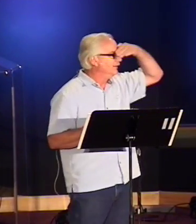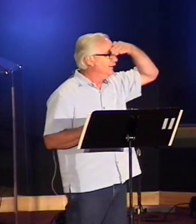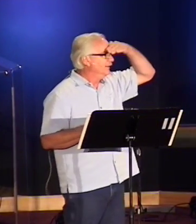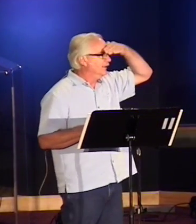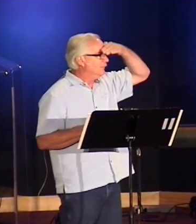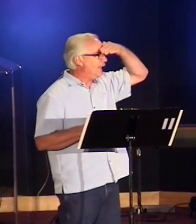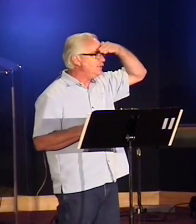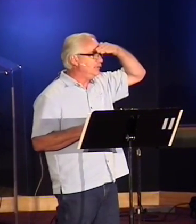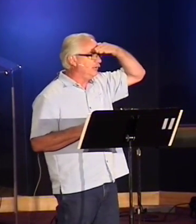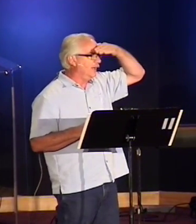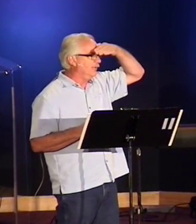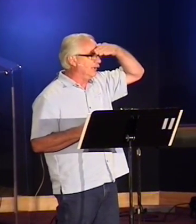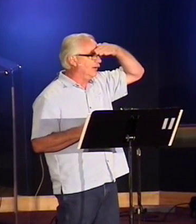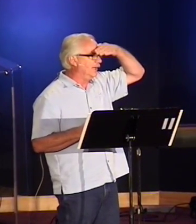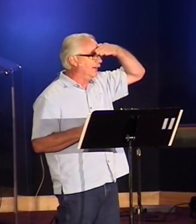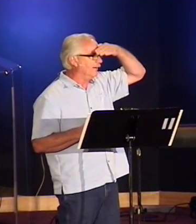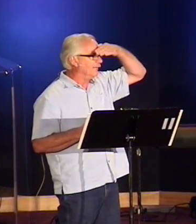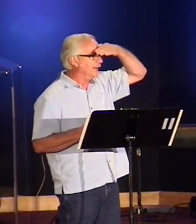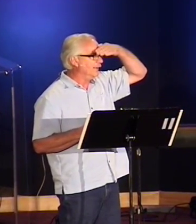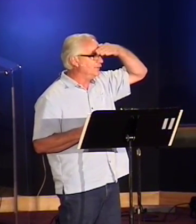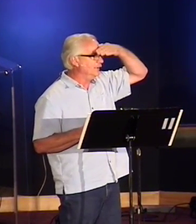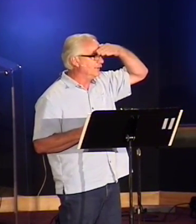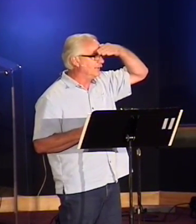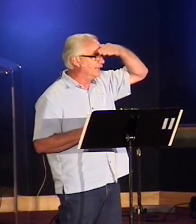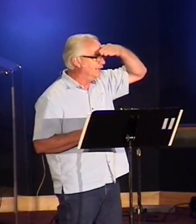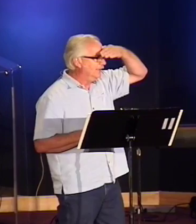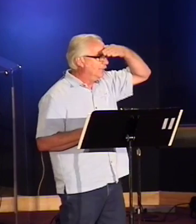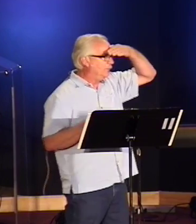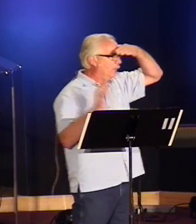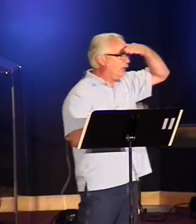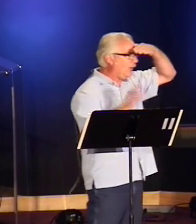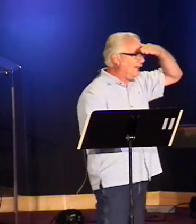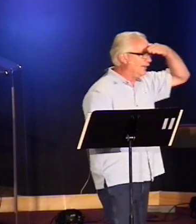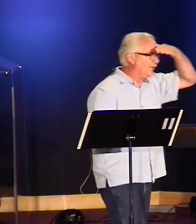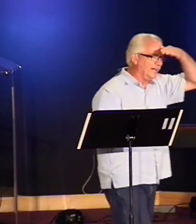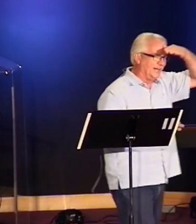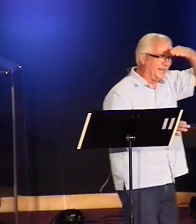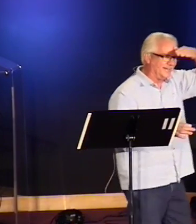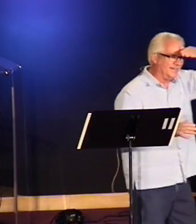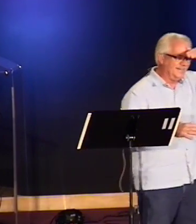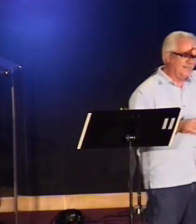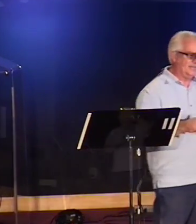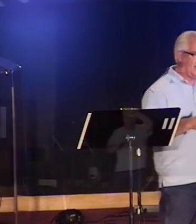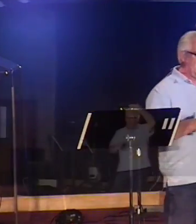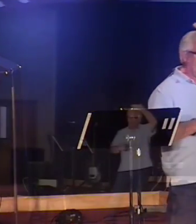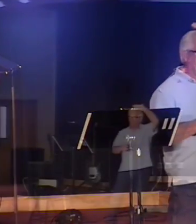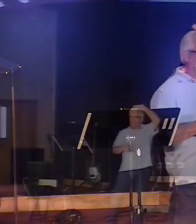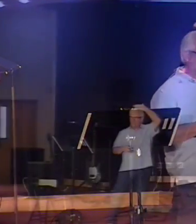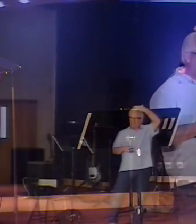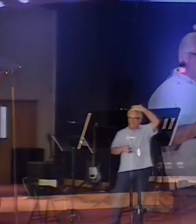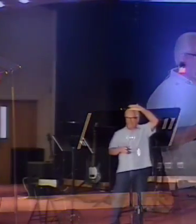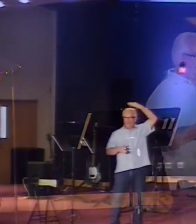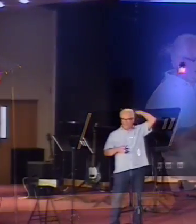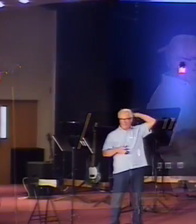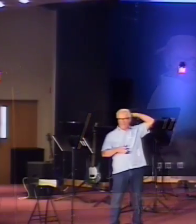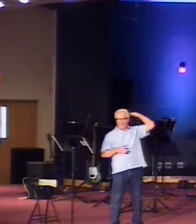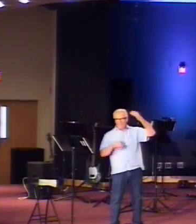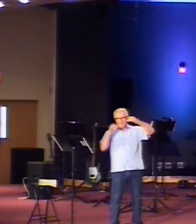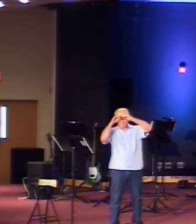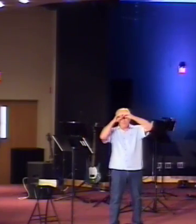here? Imagine Greg with long hair. That's what he looked like. But we all had long hair then, but long hair with receding